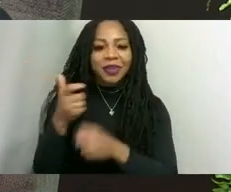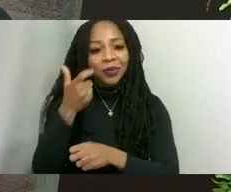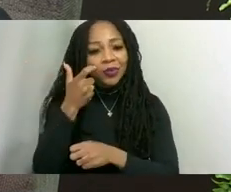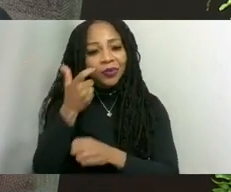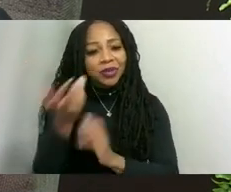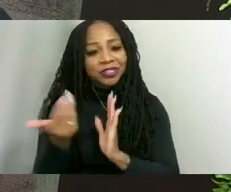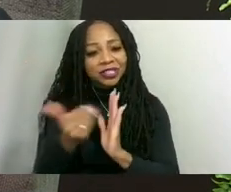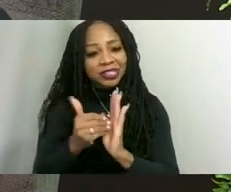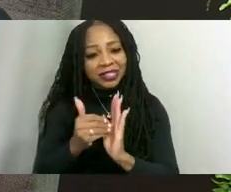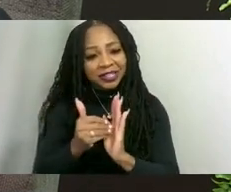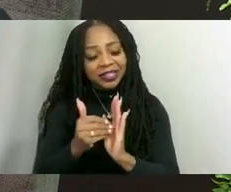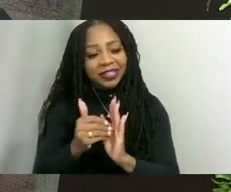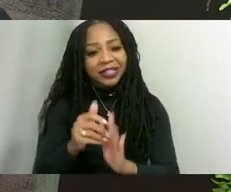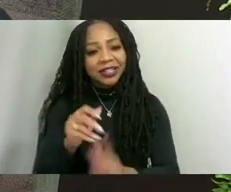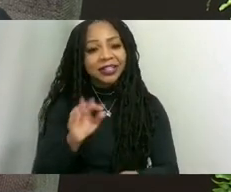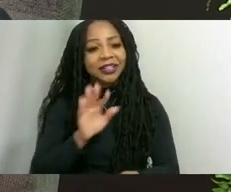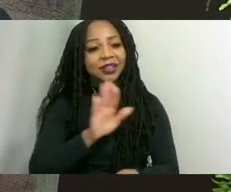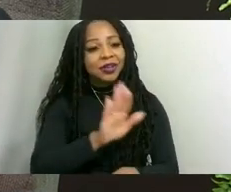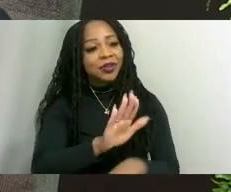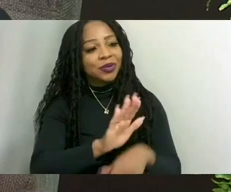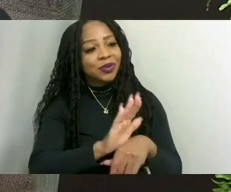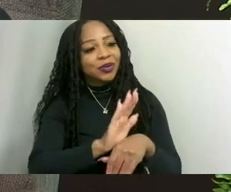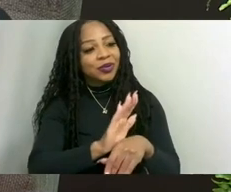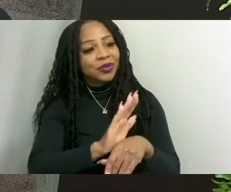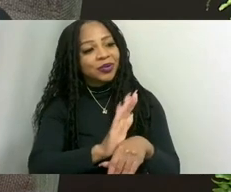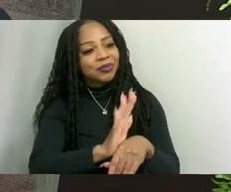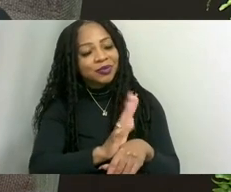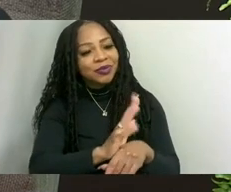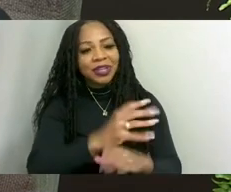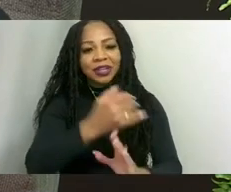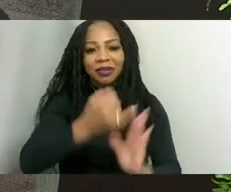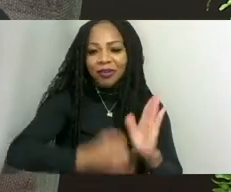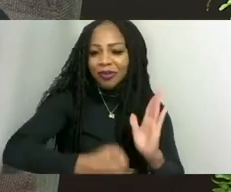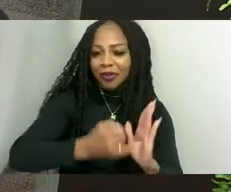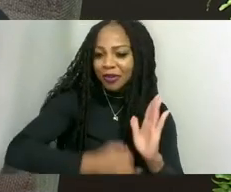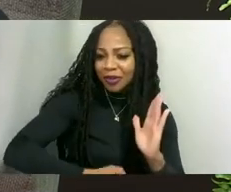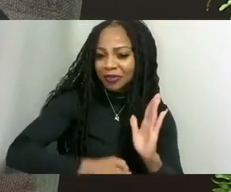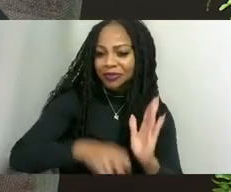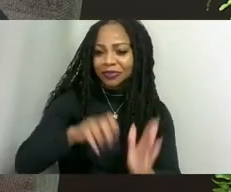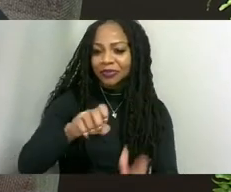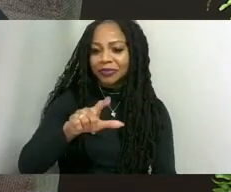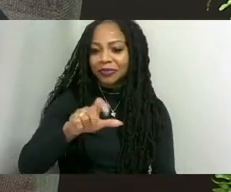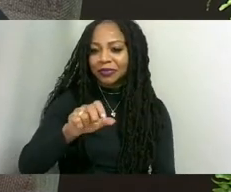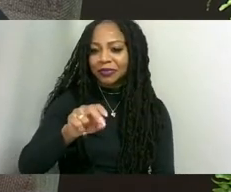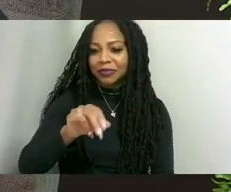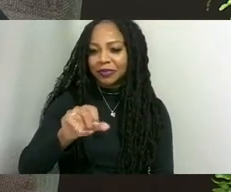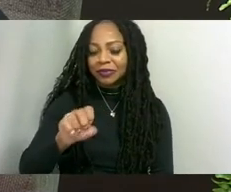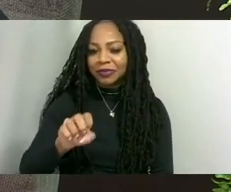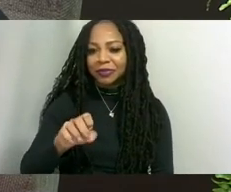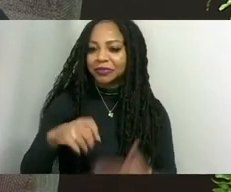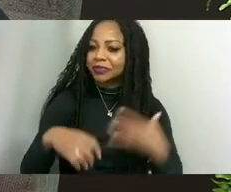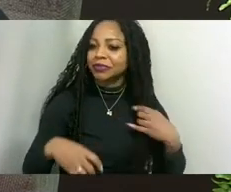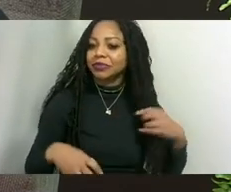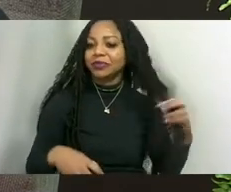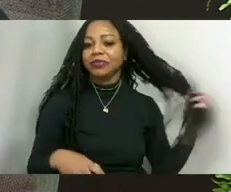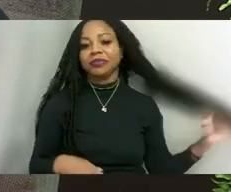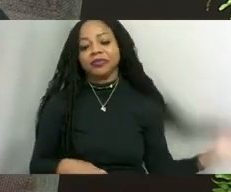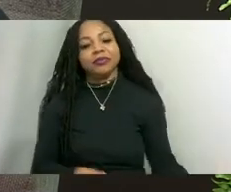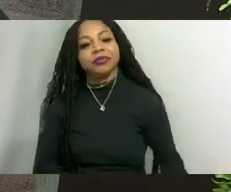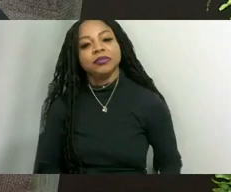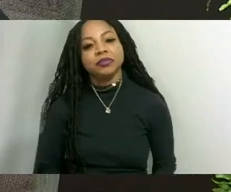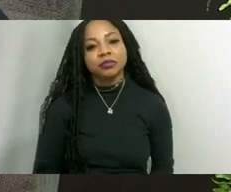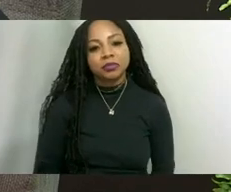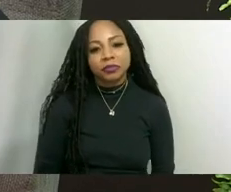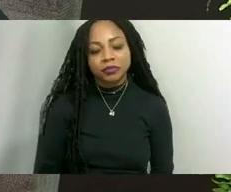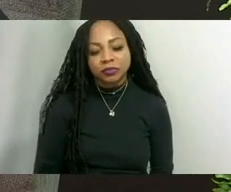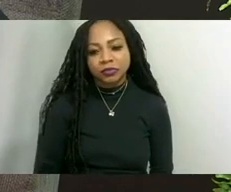your works, Alanis. I want to just ask you to speak